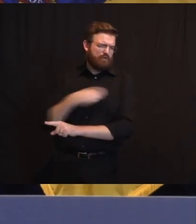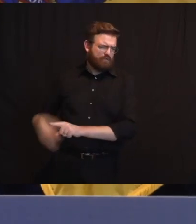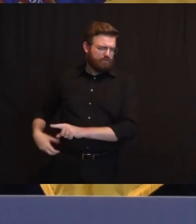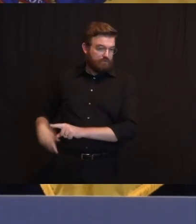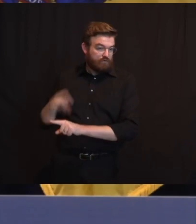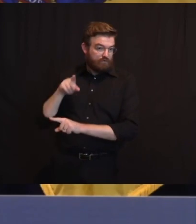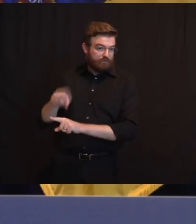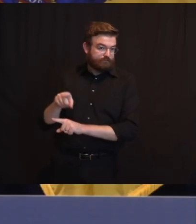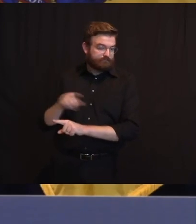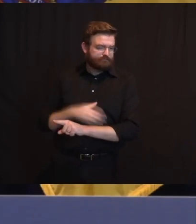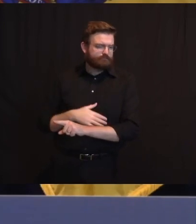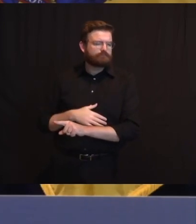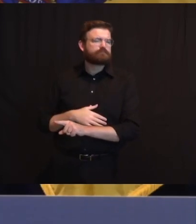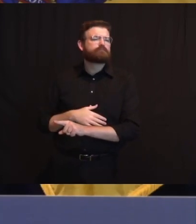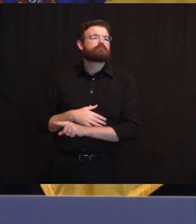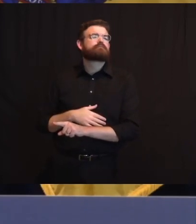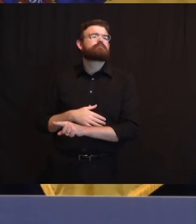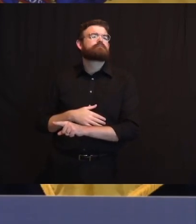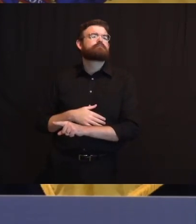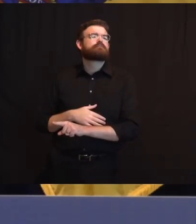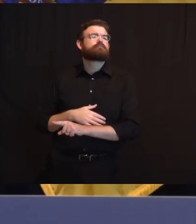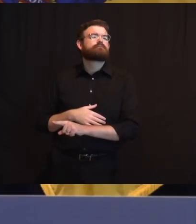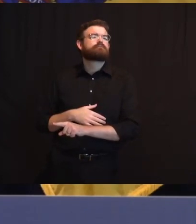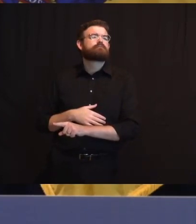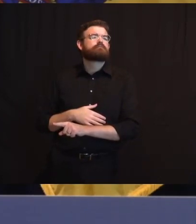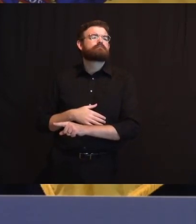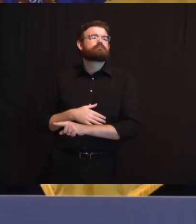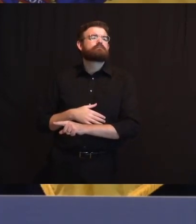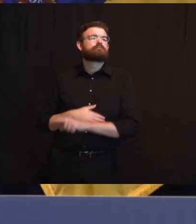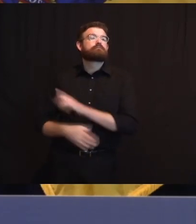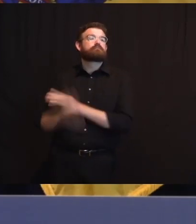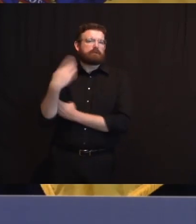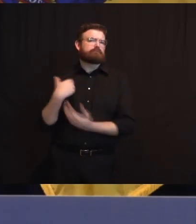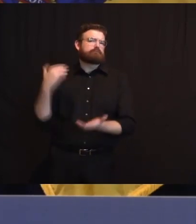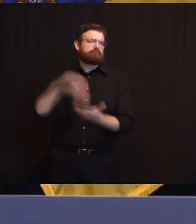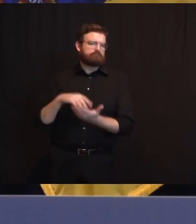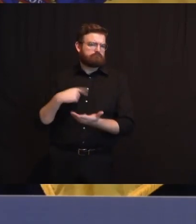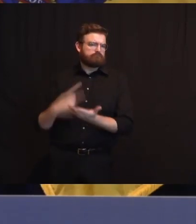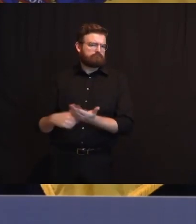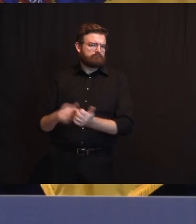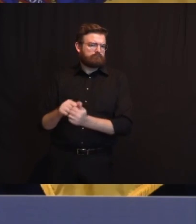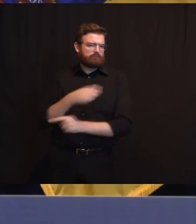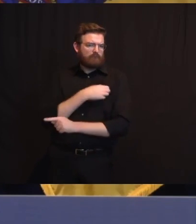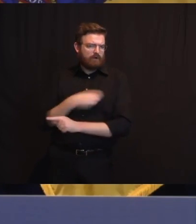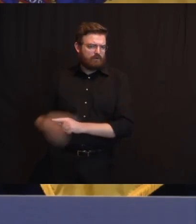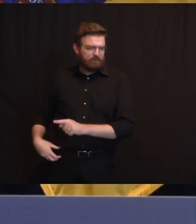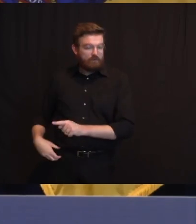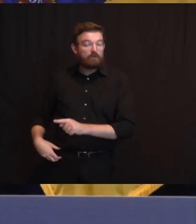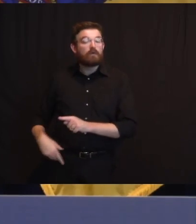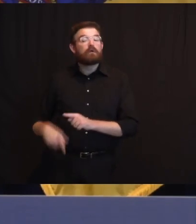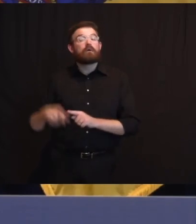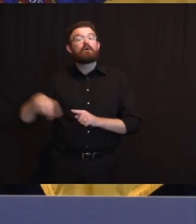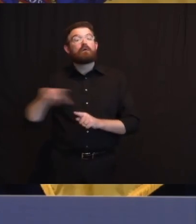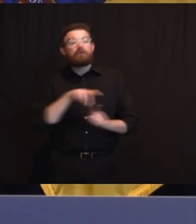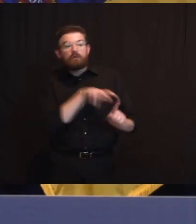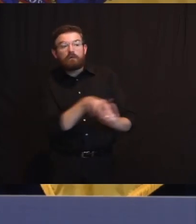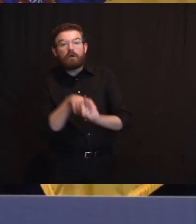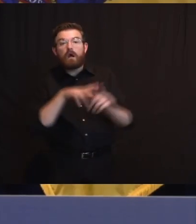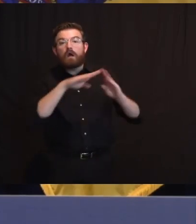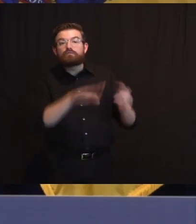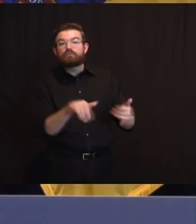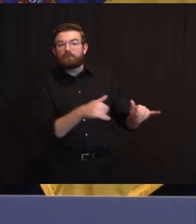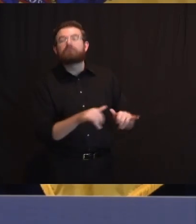The contact tracing reality, Judy, I heard at least today, was a little bit better than it was. There was a higher level of